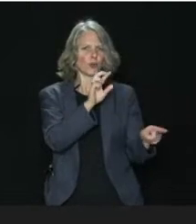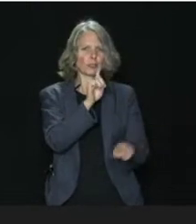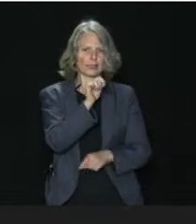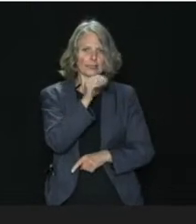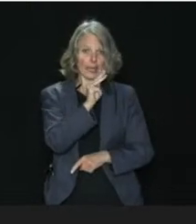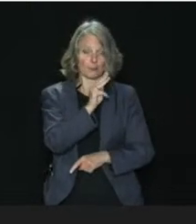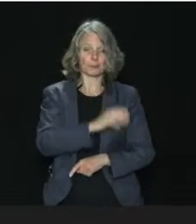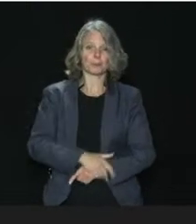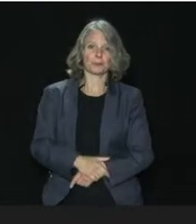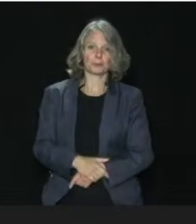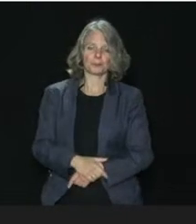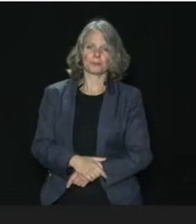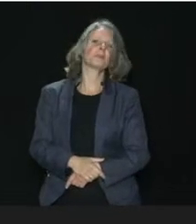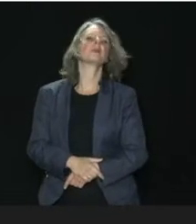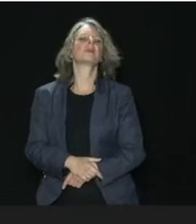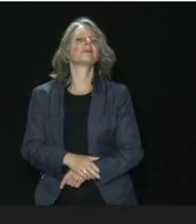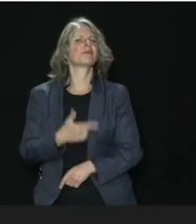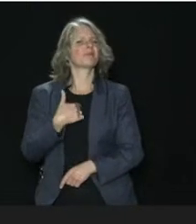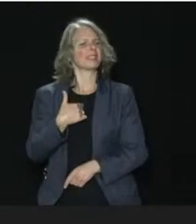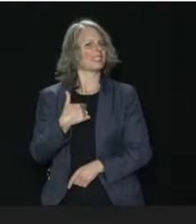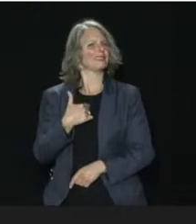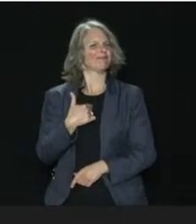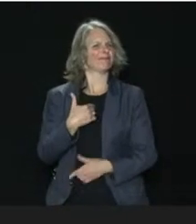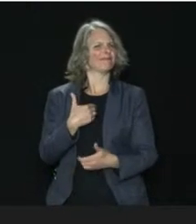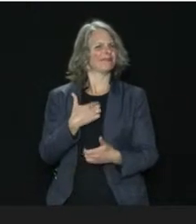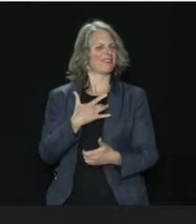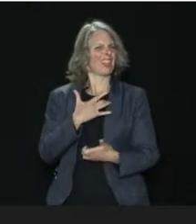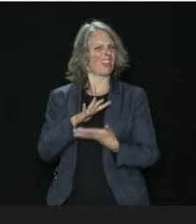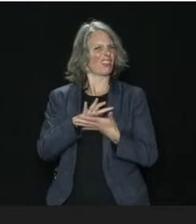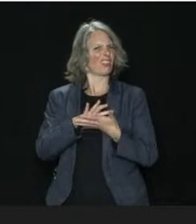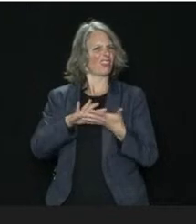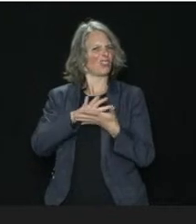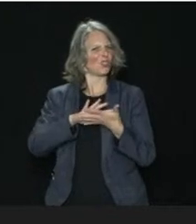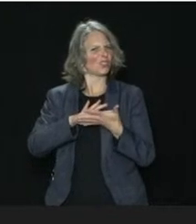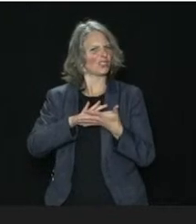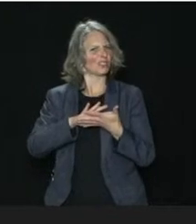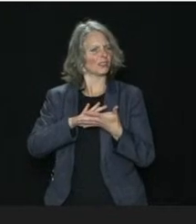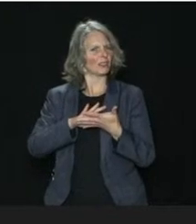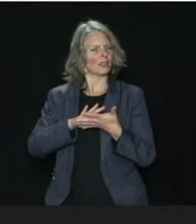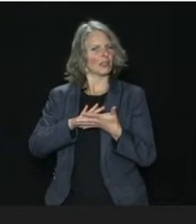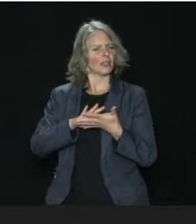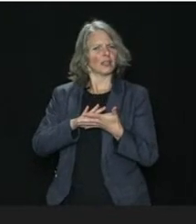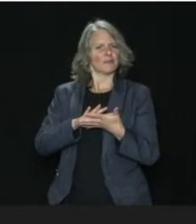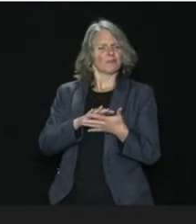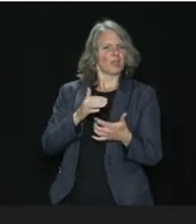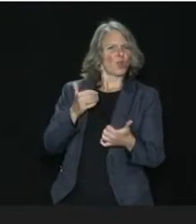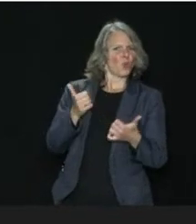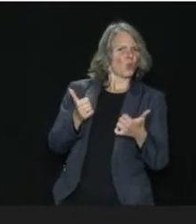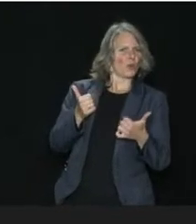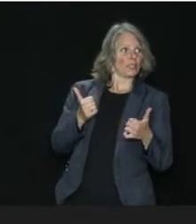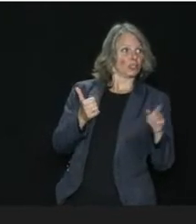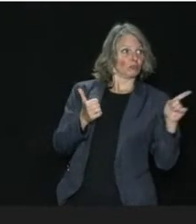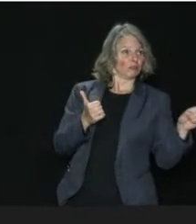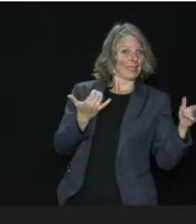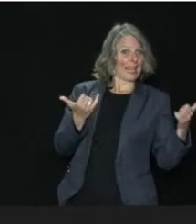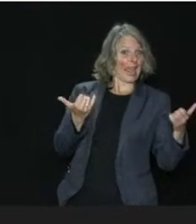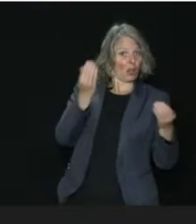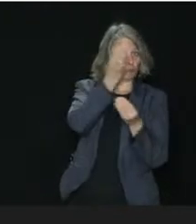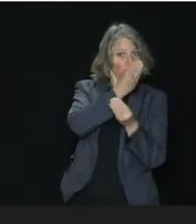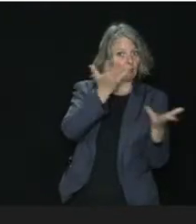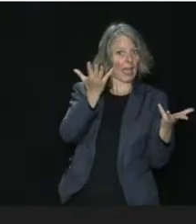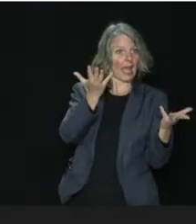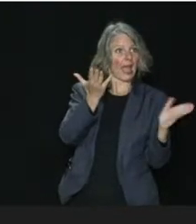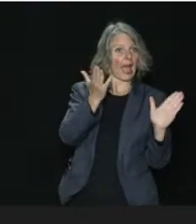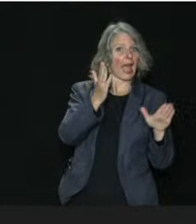Tam. I'm still a bit confused as to what advice you are giving Canadians as they try